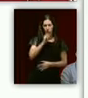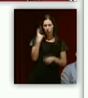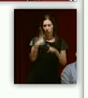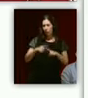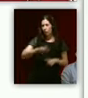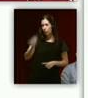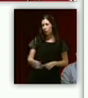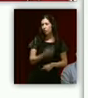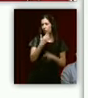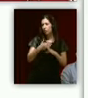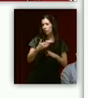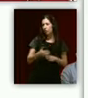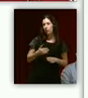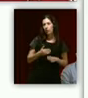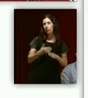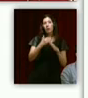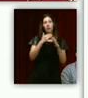enough,